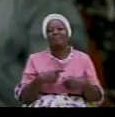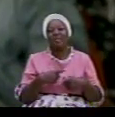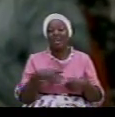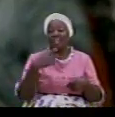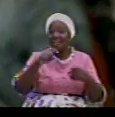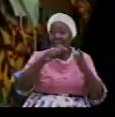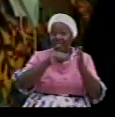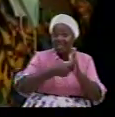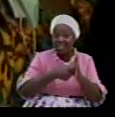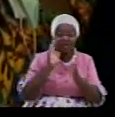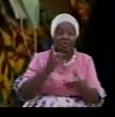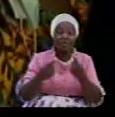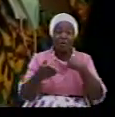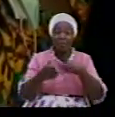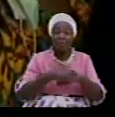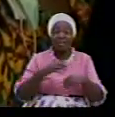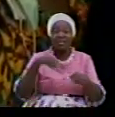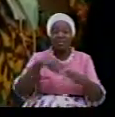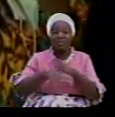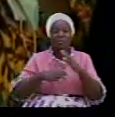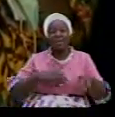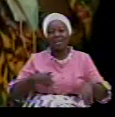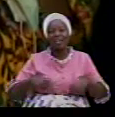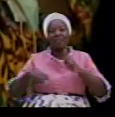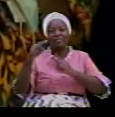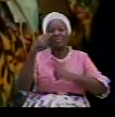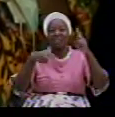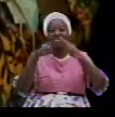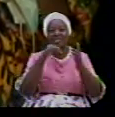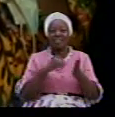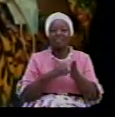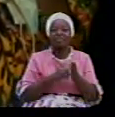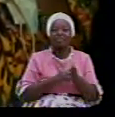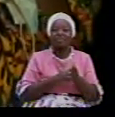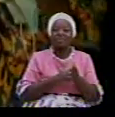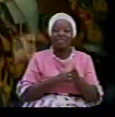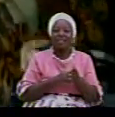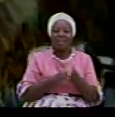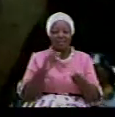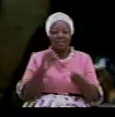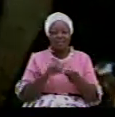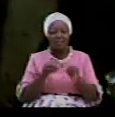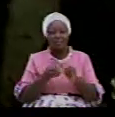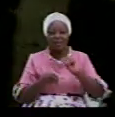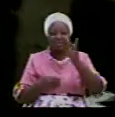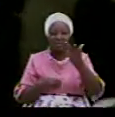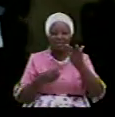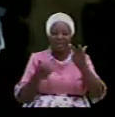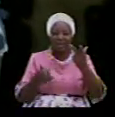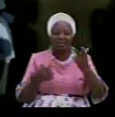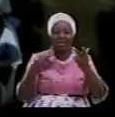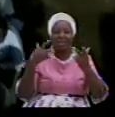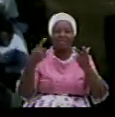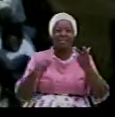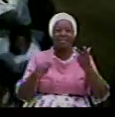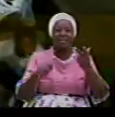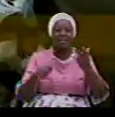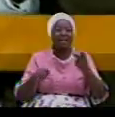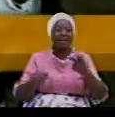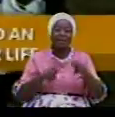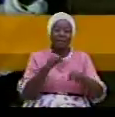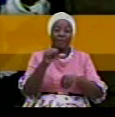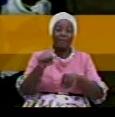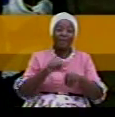will come back to my life. Look at number three now, the master key. The master key to